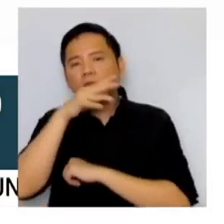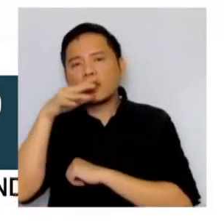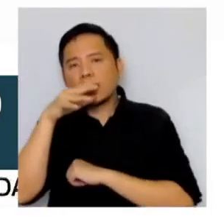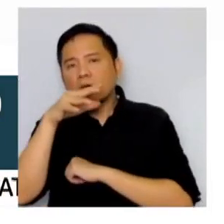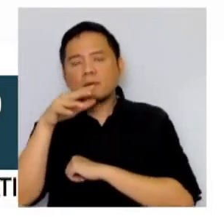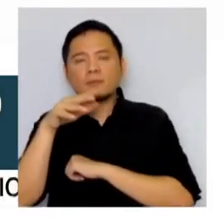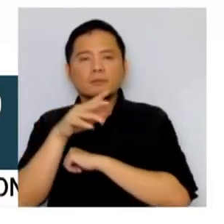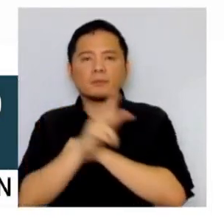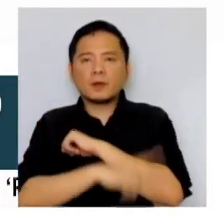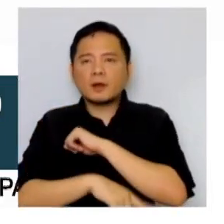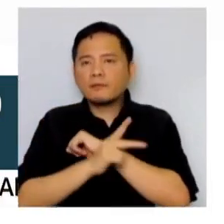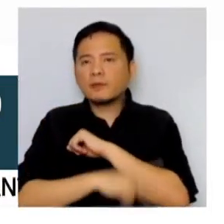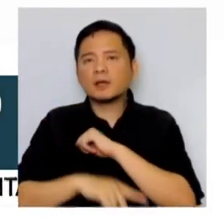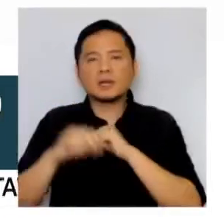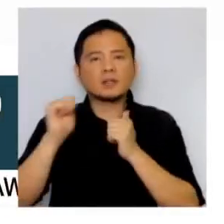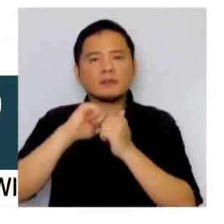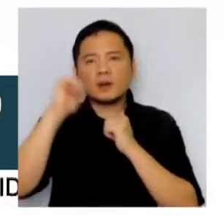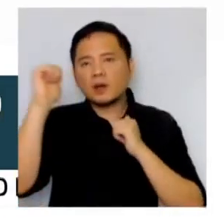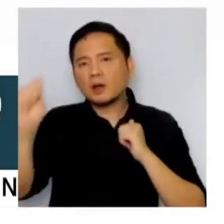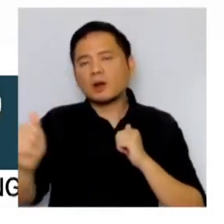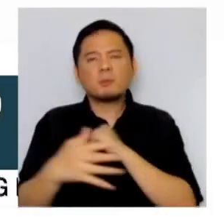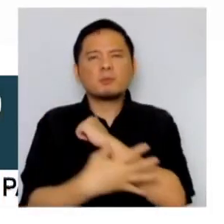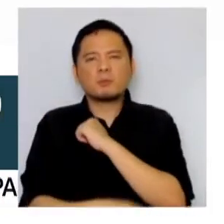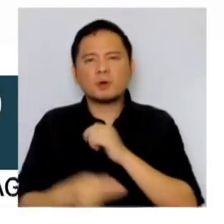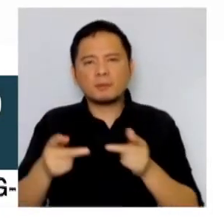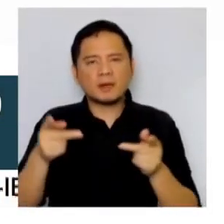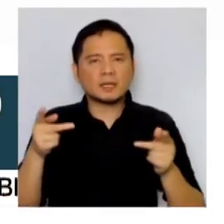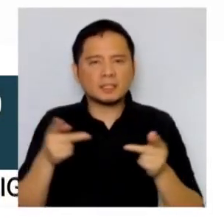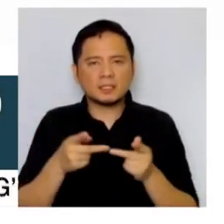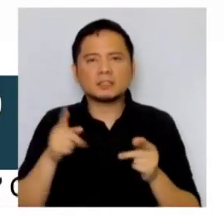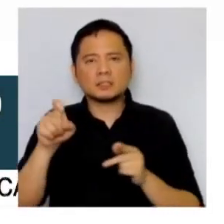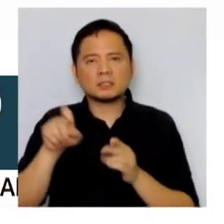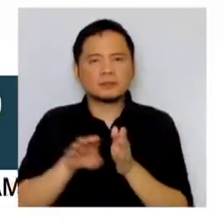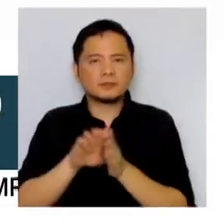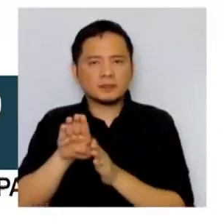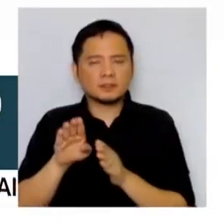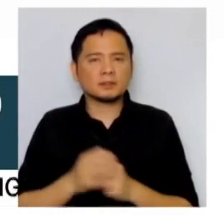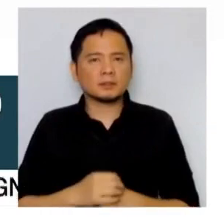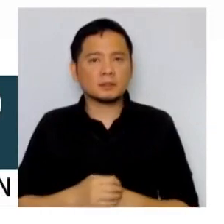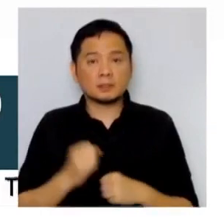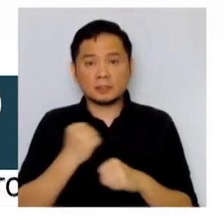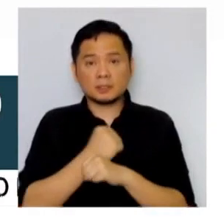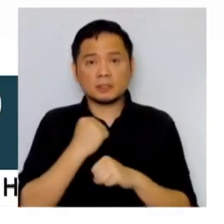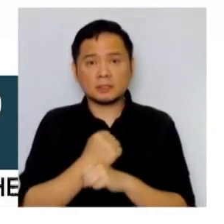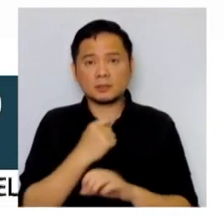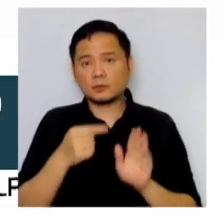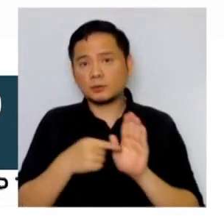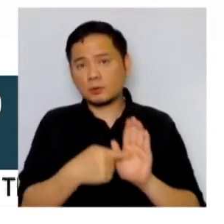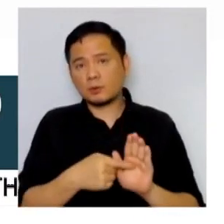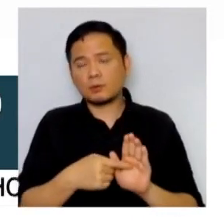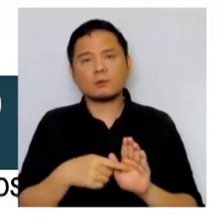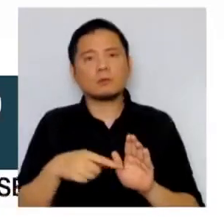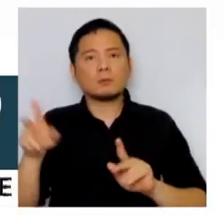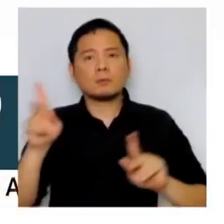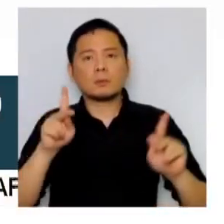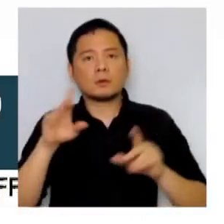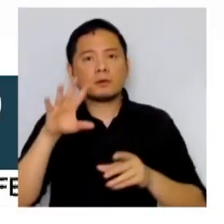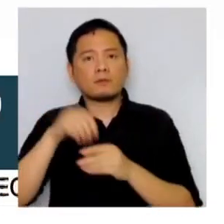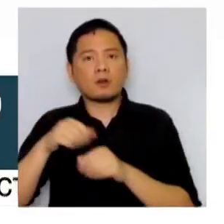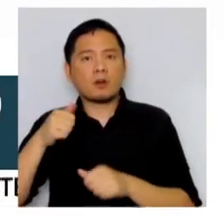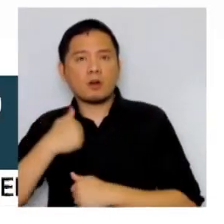places, ancestral domains. Kasi nga, statistics would show that marami sa mga pumapasok sa rebelda, sabi daw nila, are